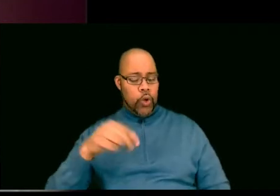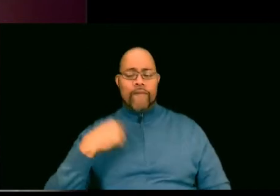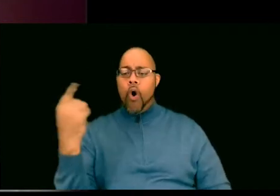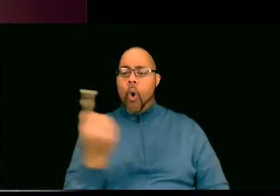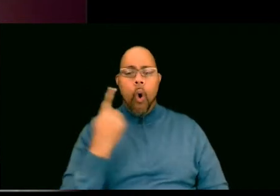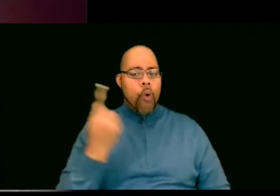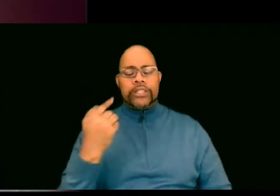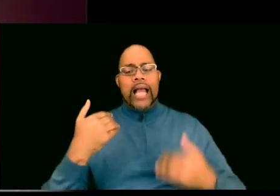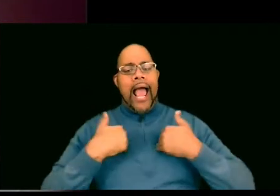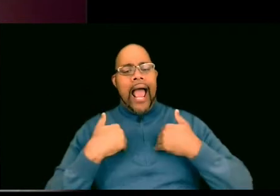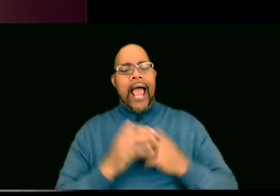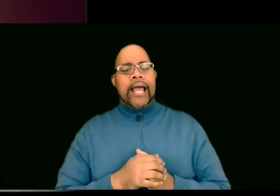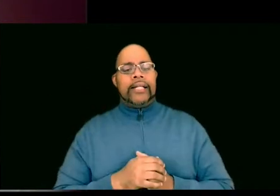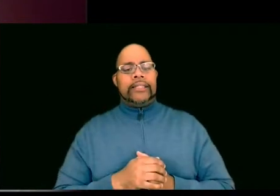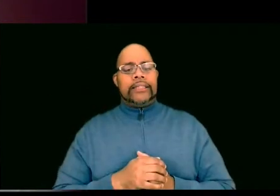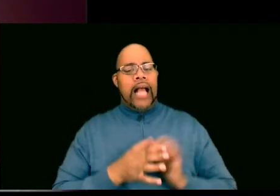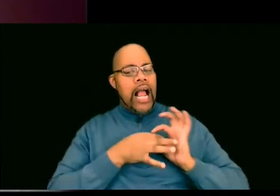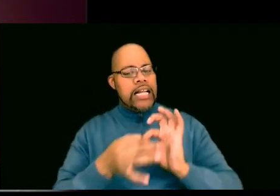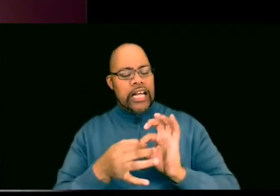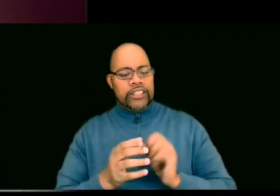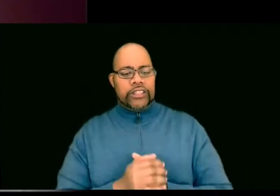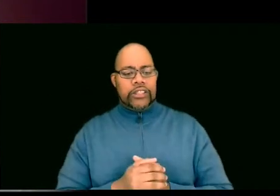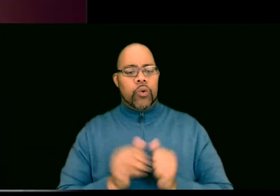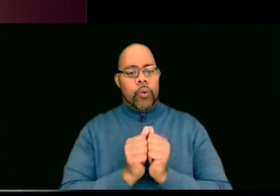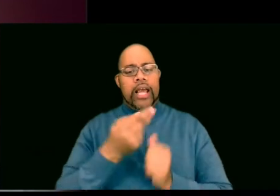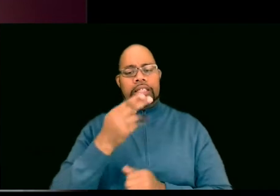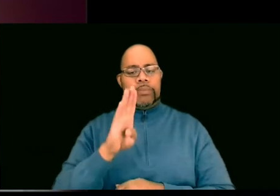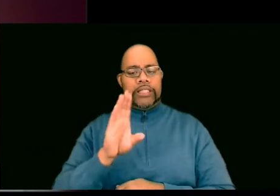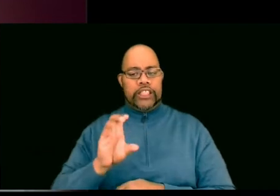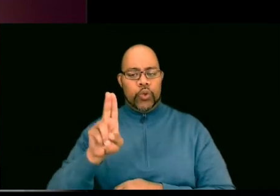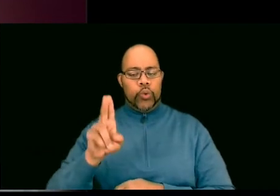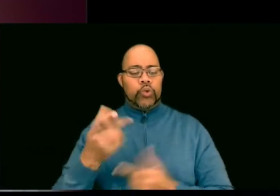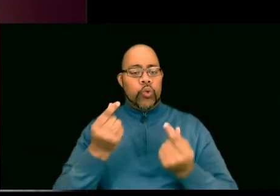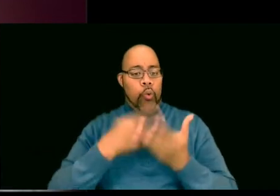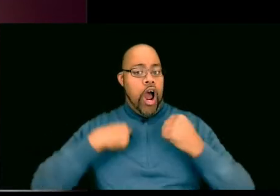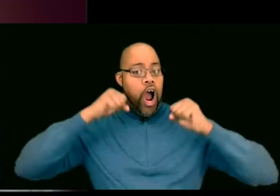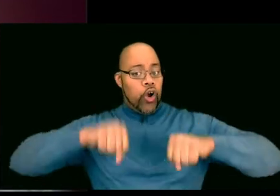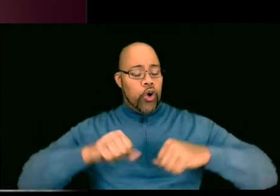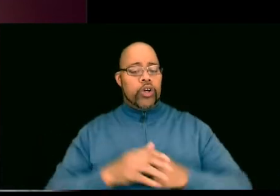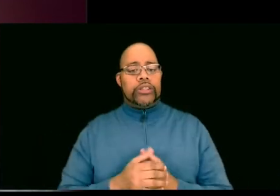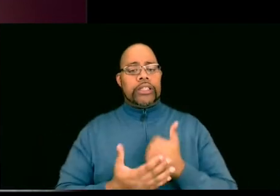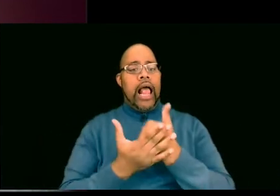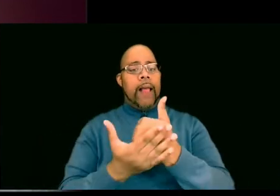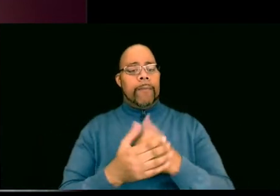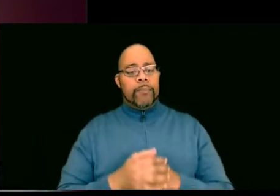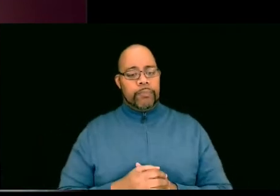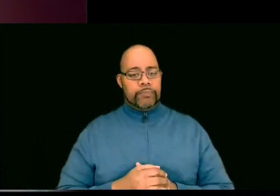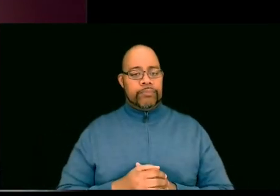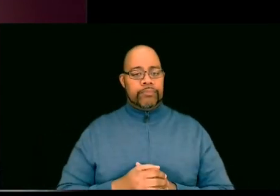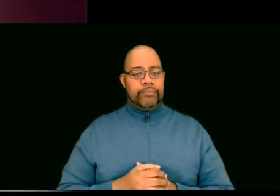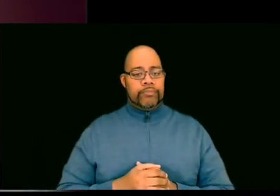HBCU. So I have always had a connection to HBCUs and doing what I could to